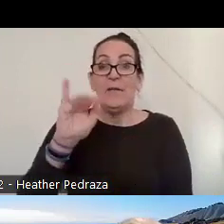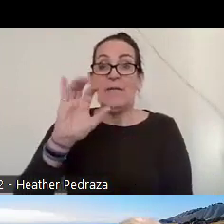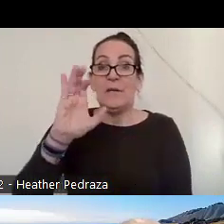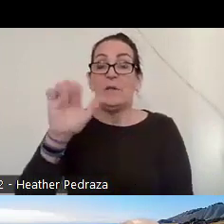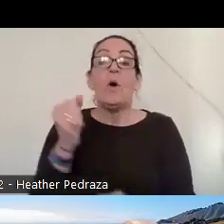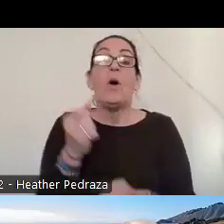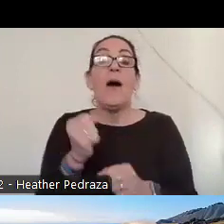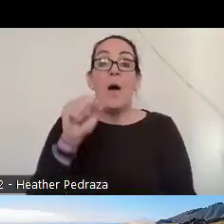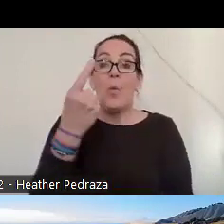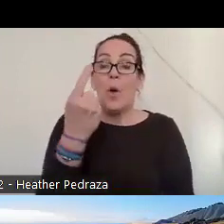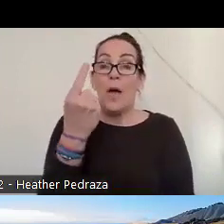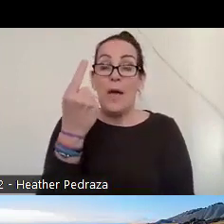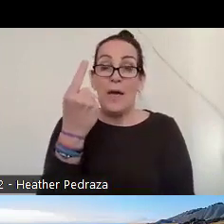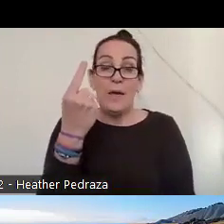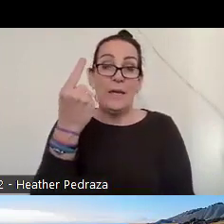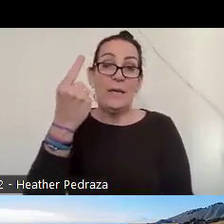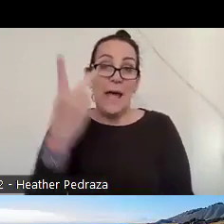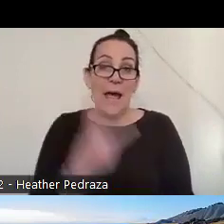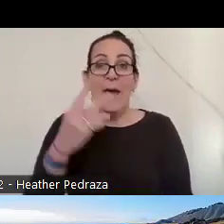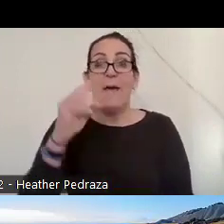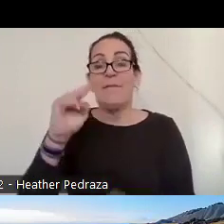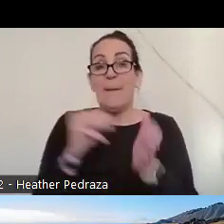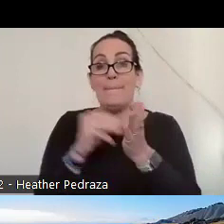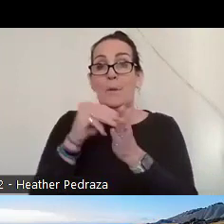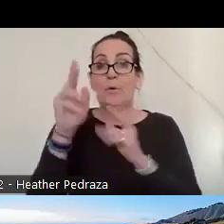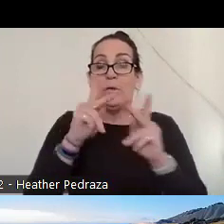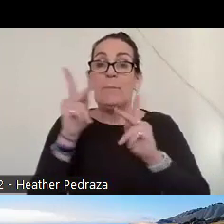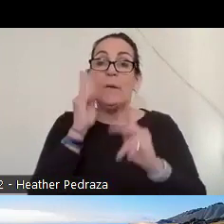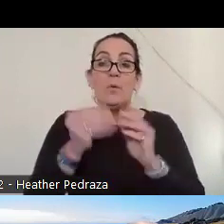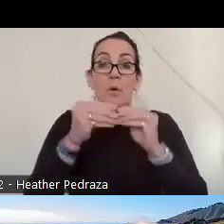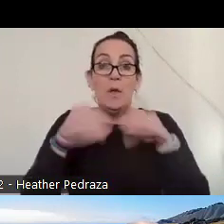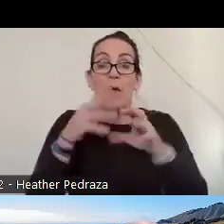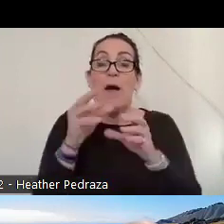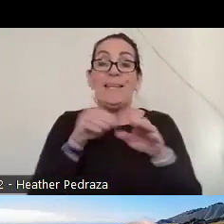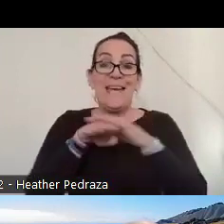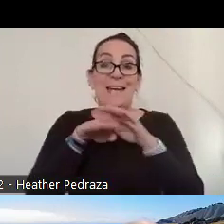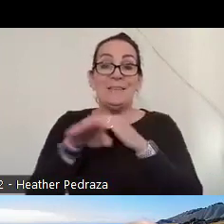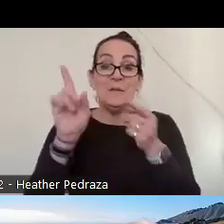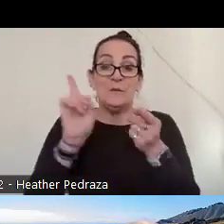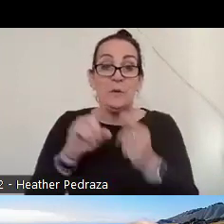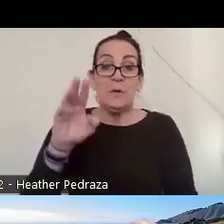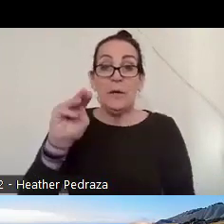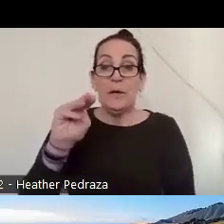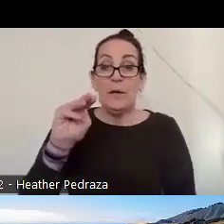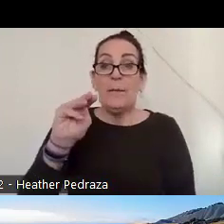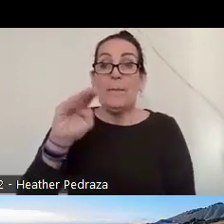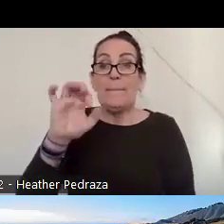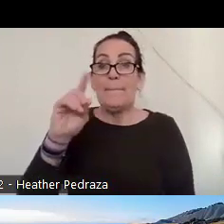to Medi-Cal. And this is due to that the federal action, HR1, and Susan referenced this as well. So,